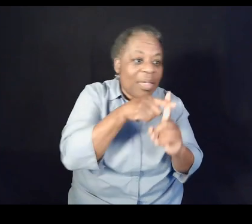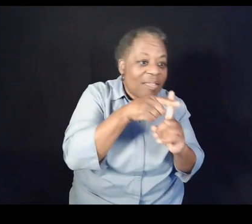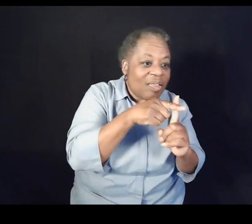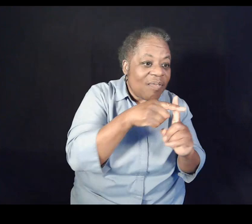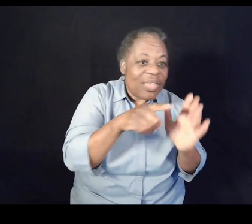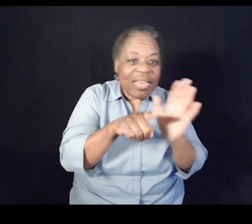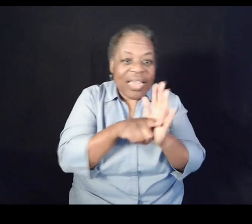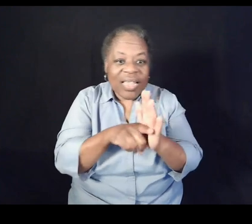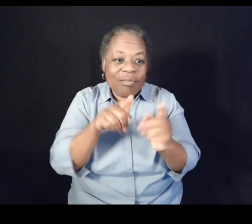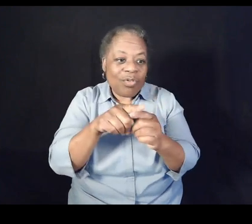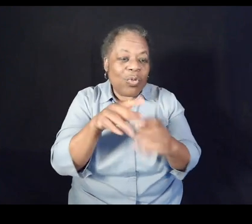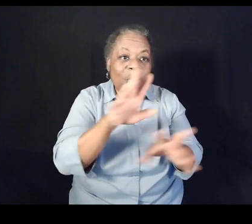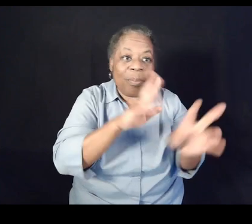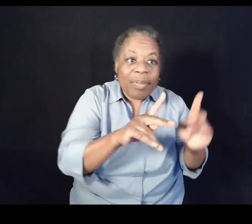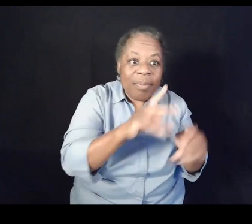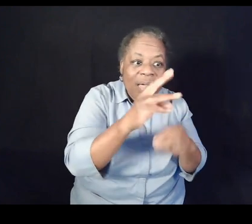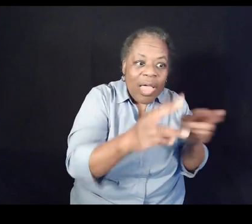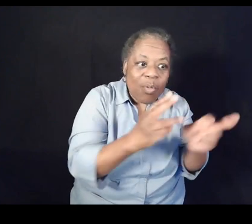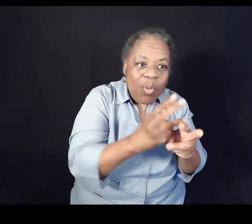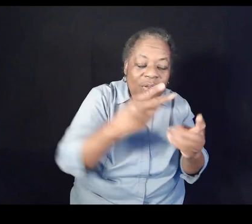world around you.